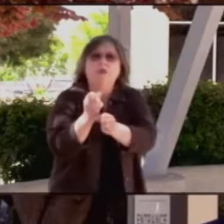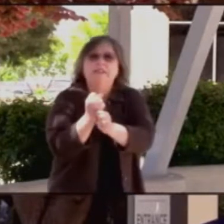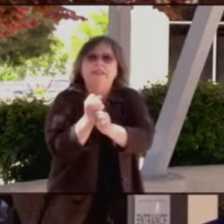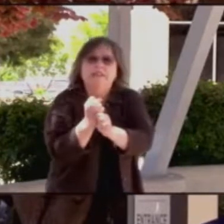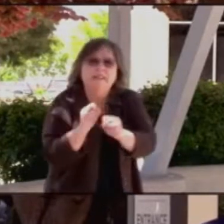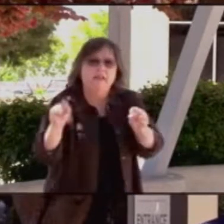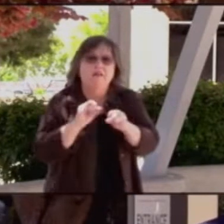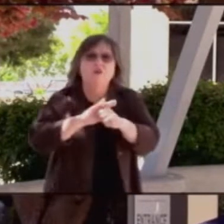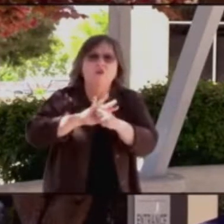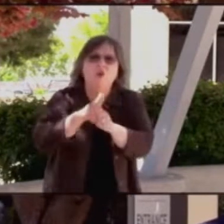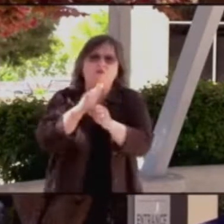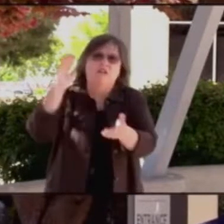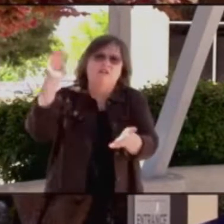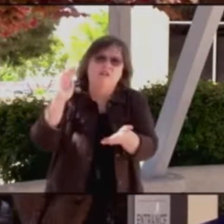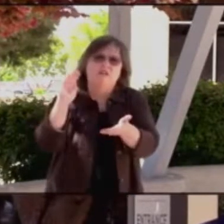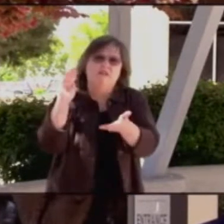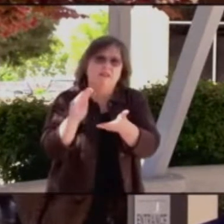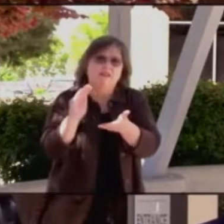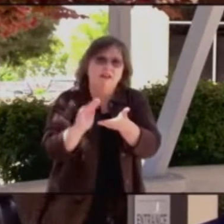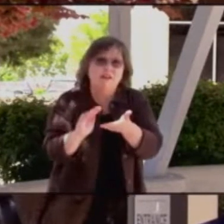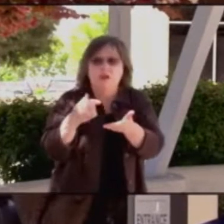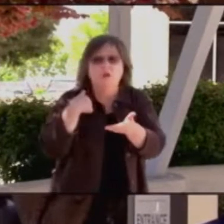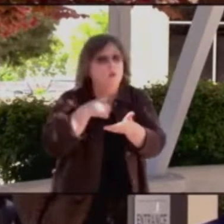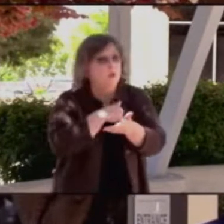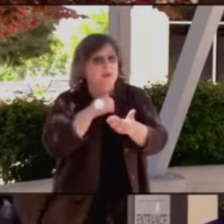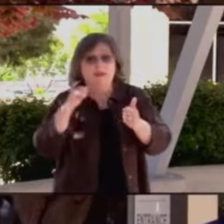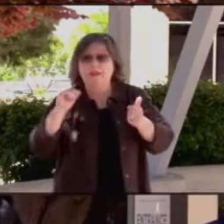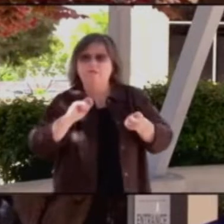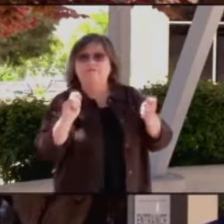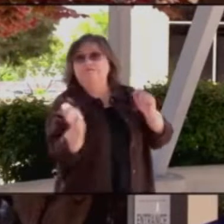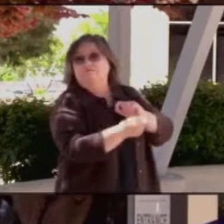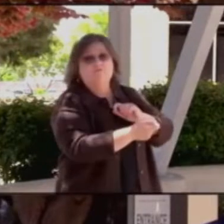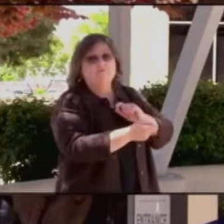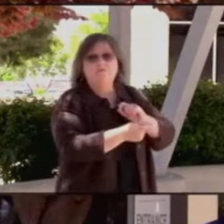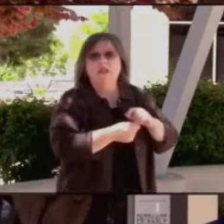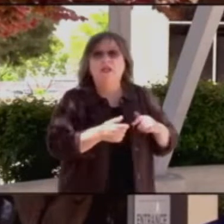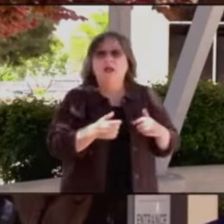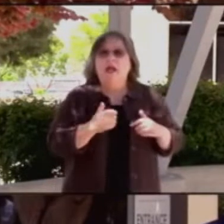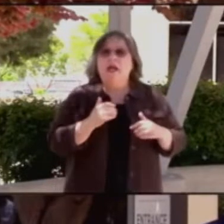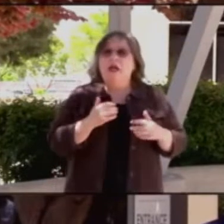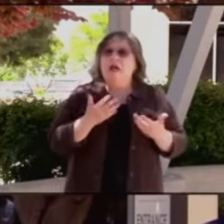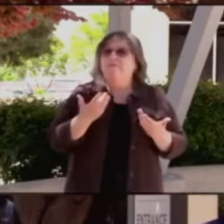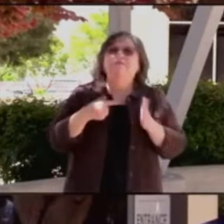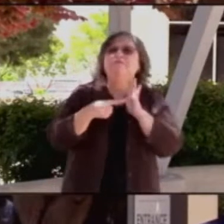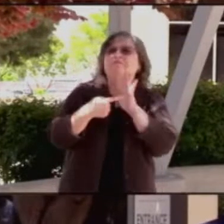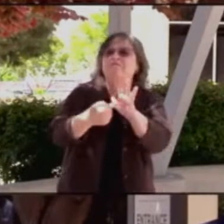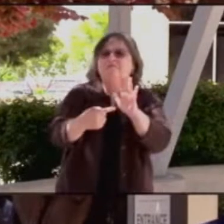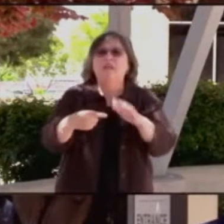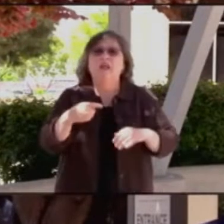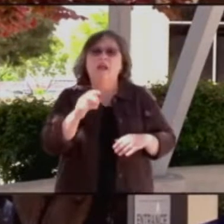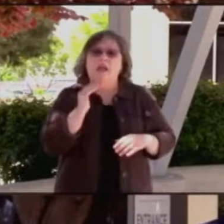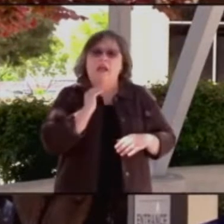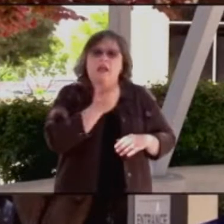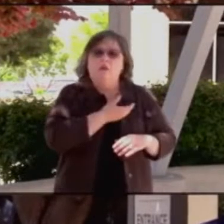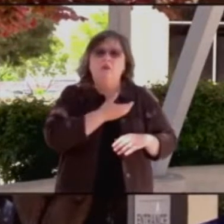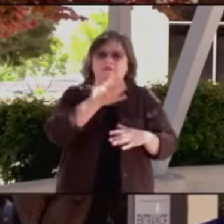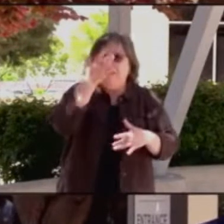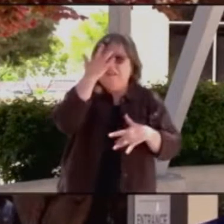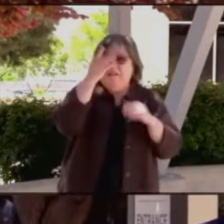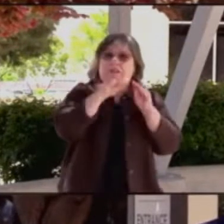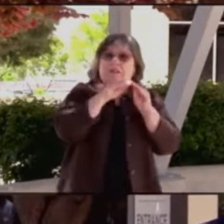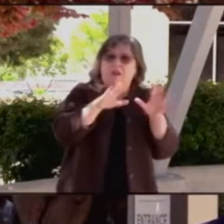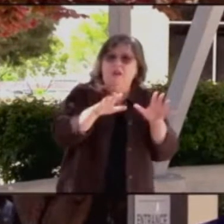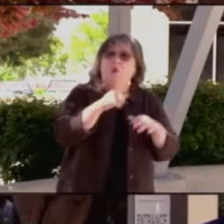in our county. Just by way of illustration, our case rate now is a third of what it